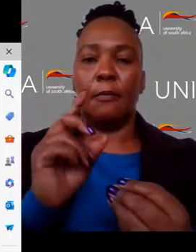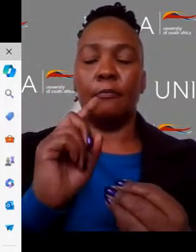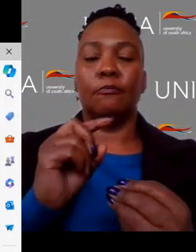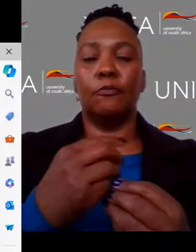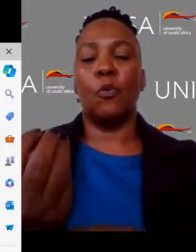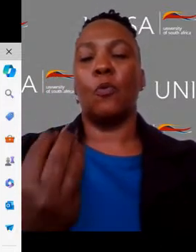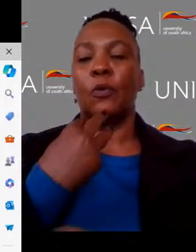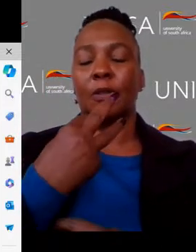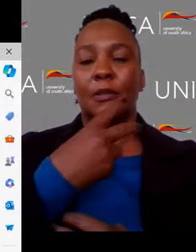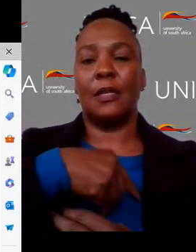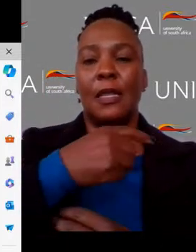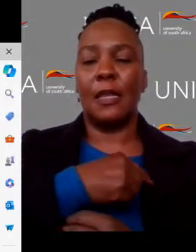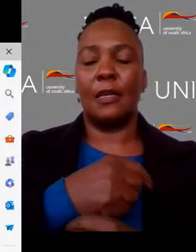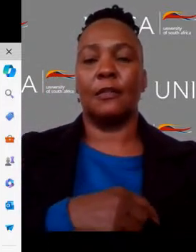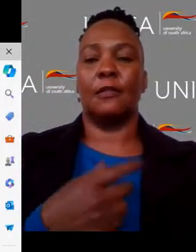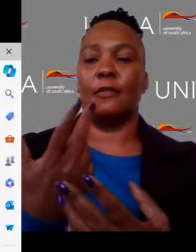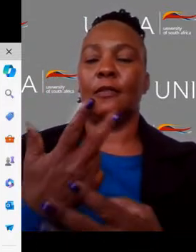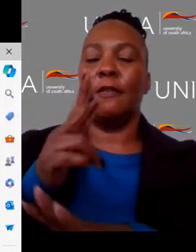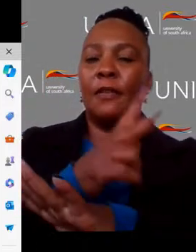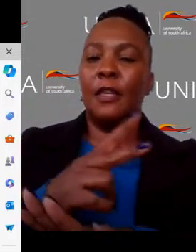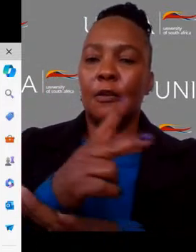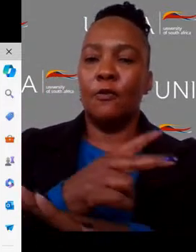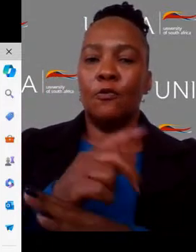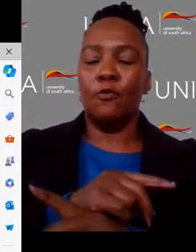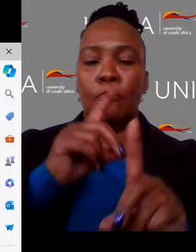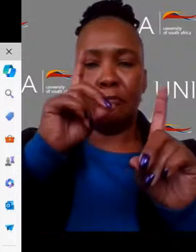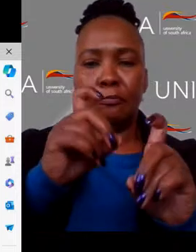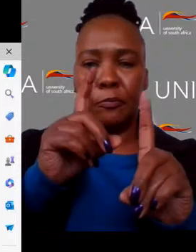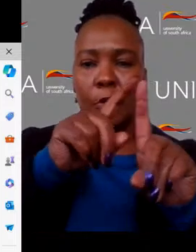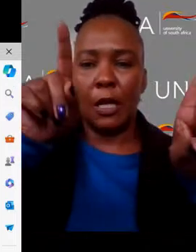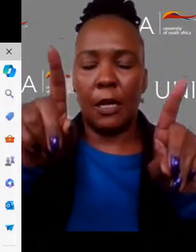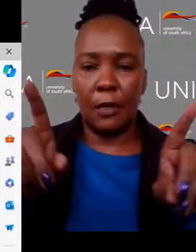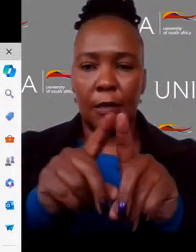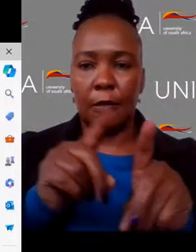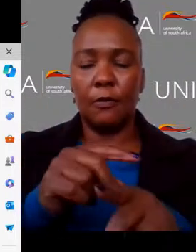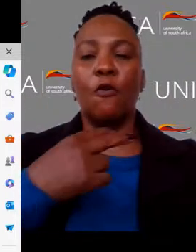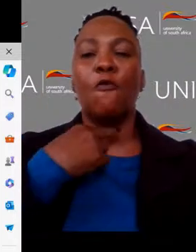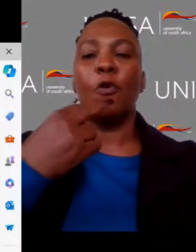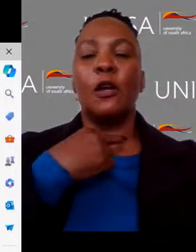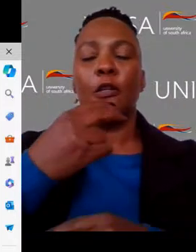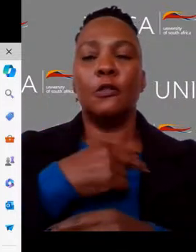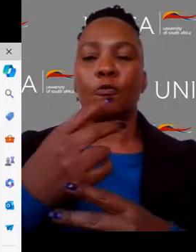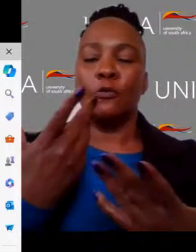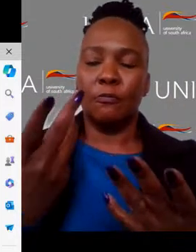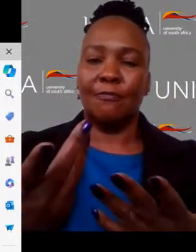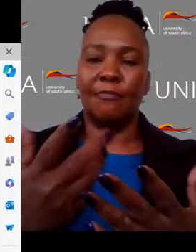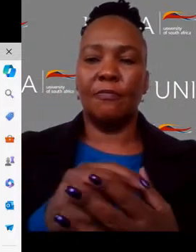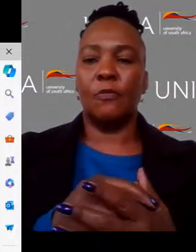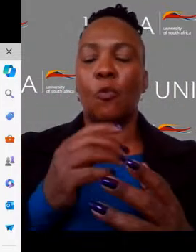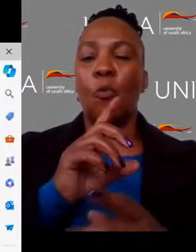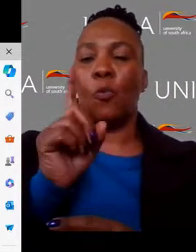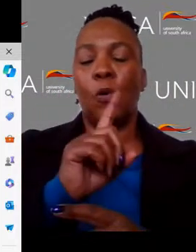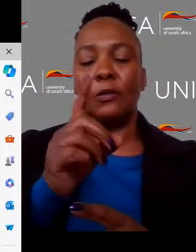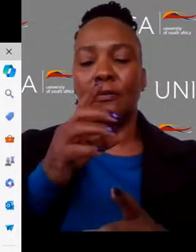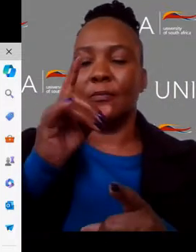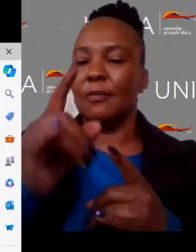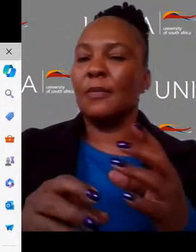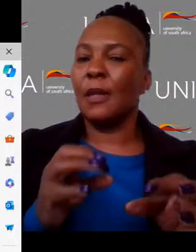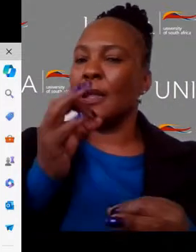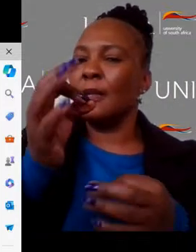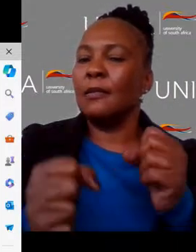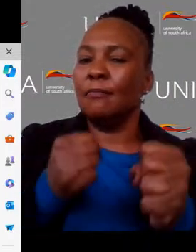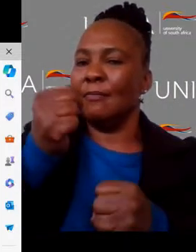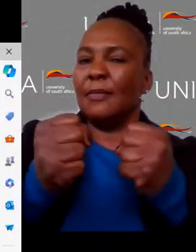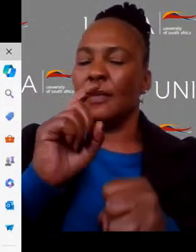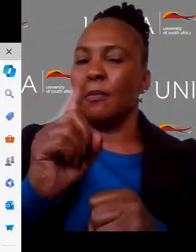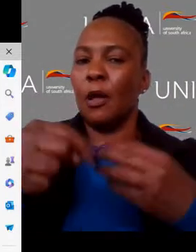a video, a screenshot, a voice note of exactly what you are struggling with. And then just right at the bottom,